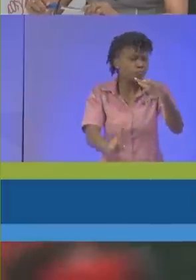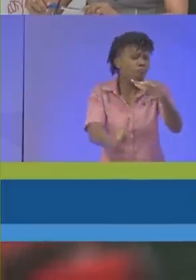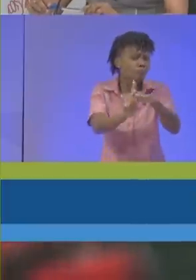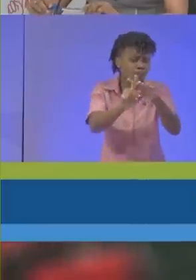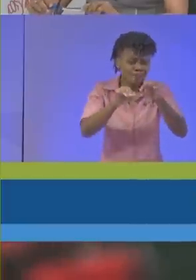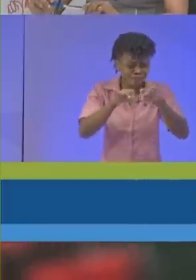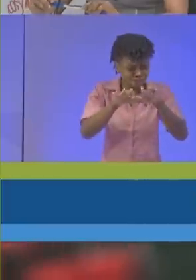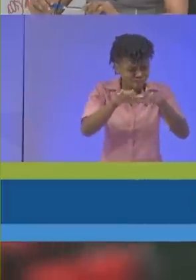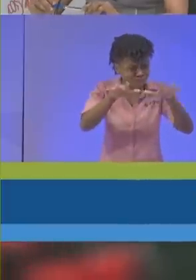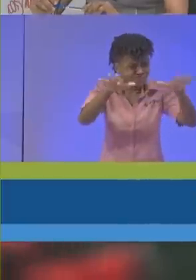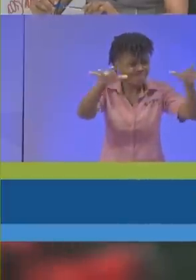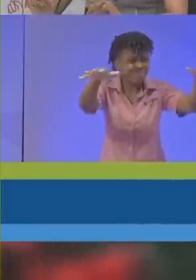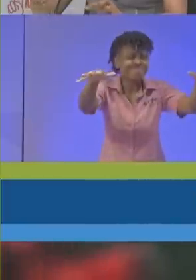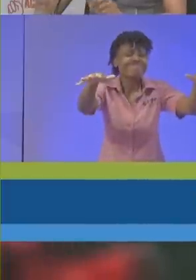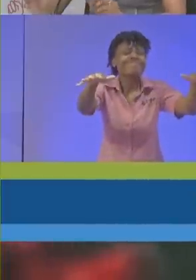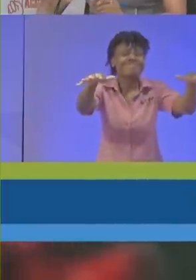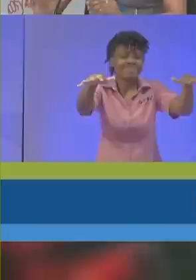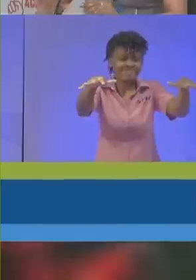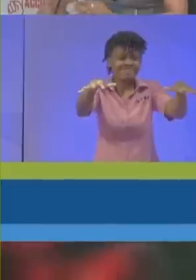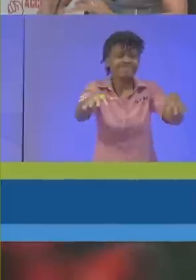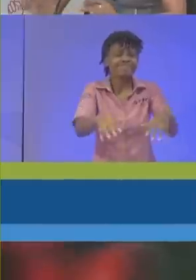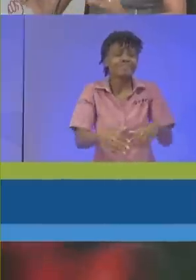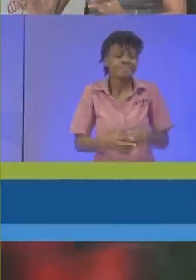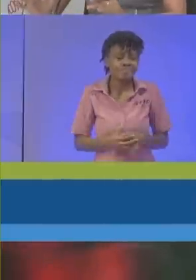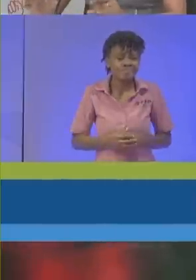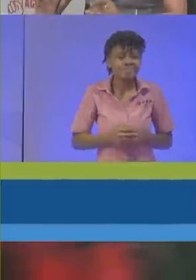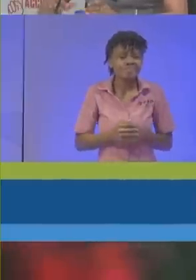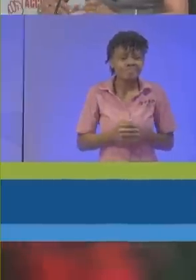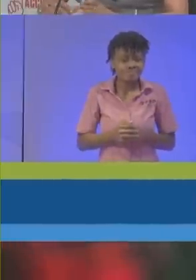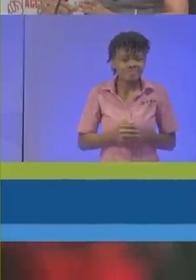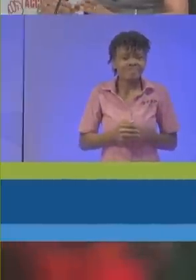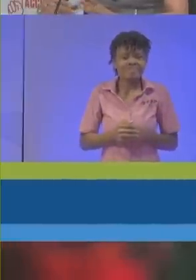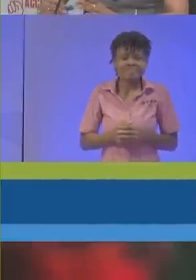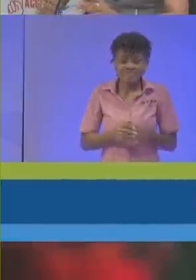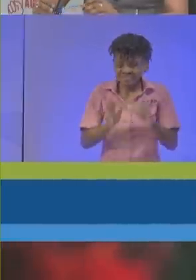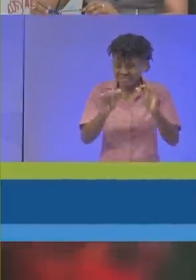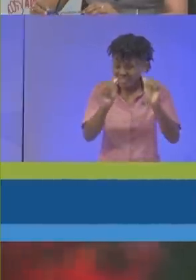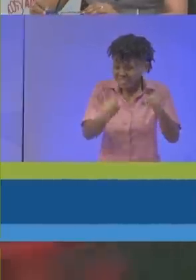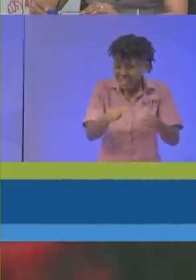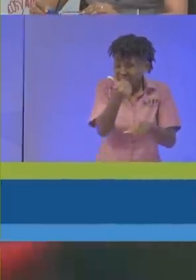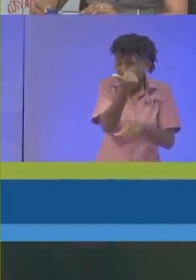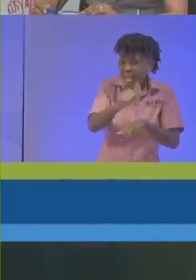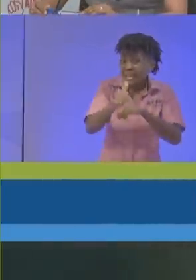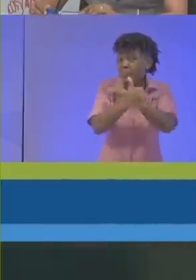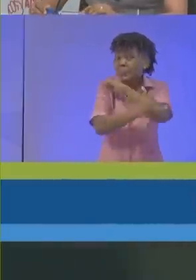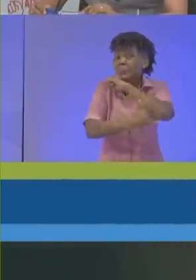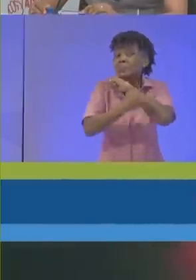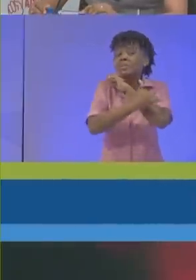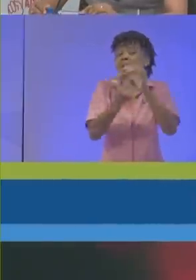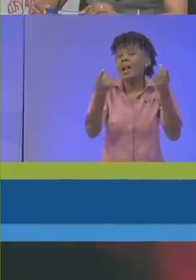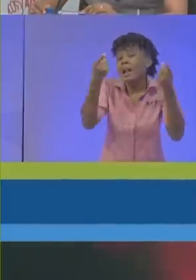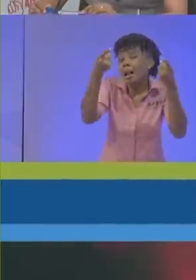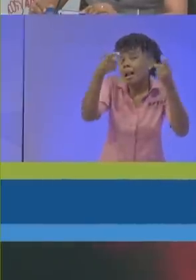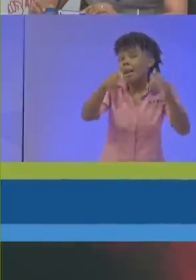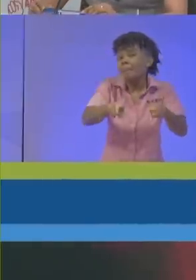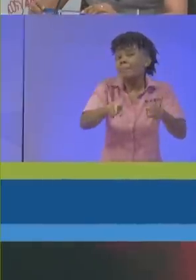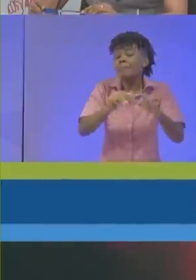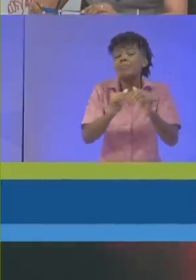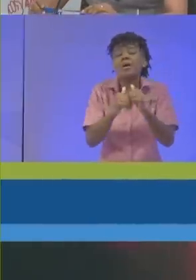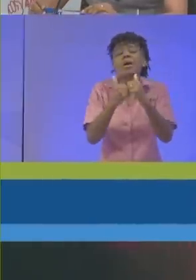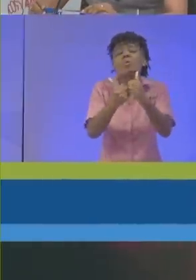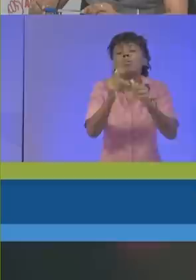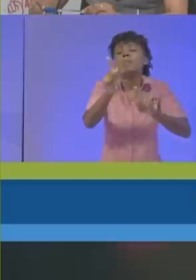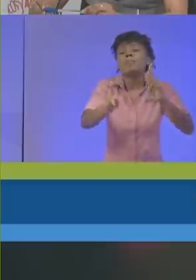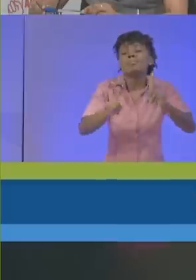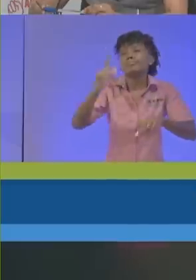country, including Trinidad and Tobago, any country, by infected travelers entering the country,